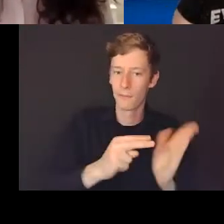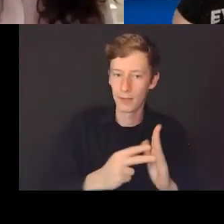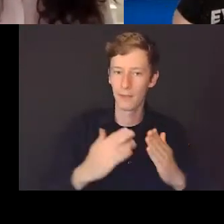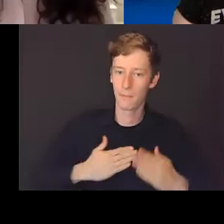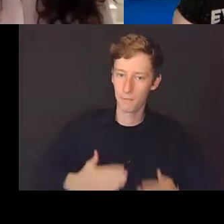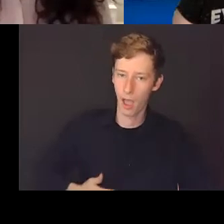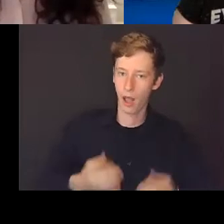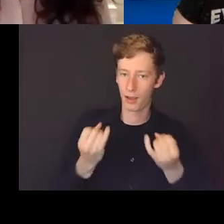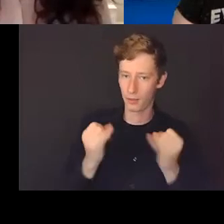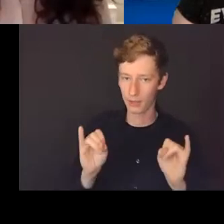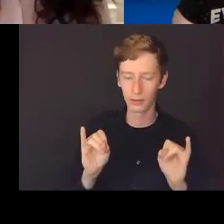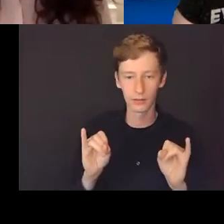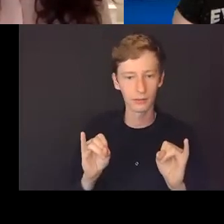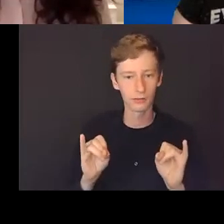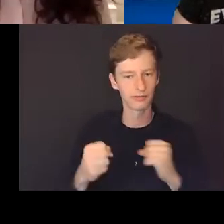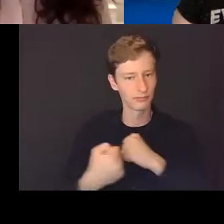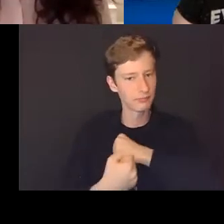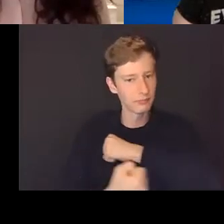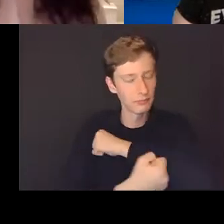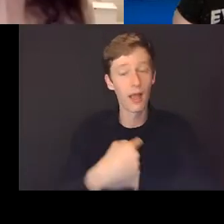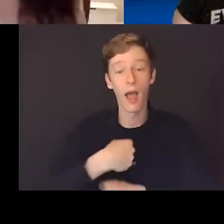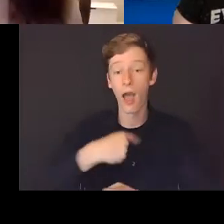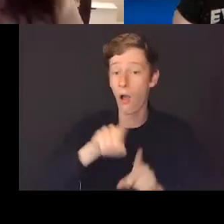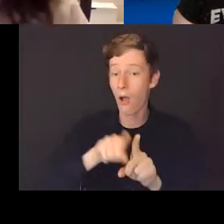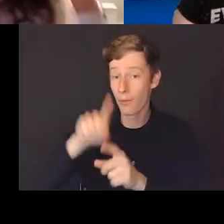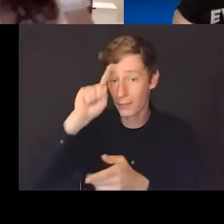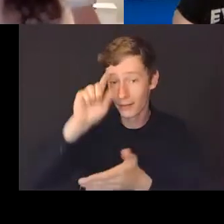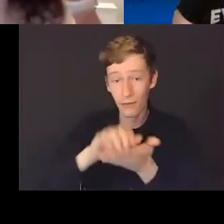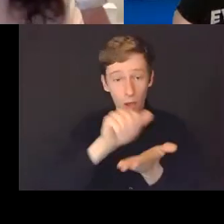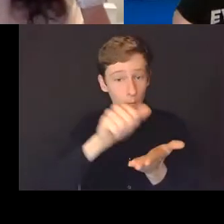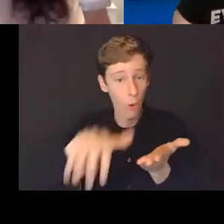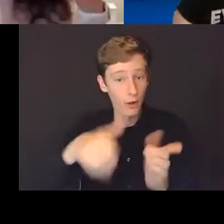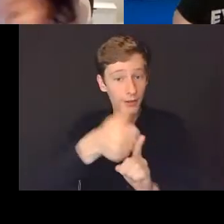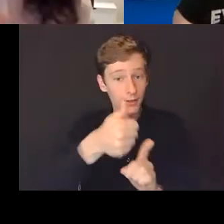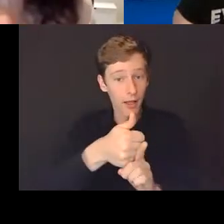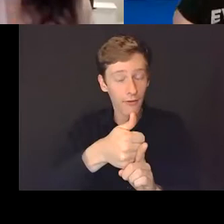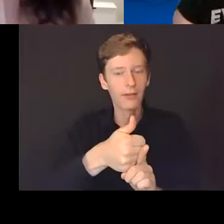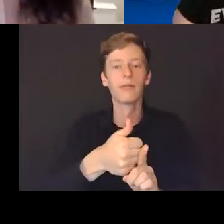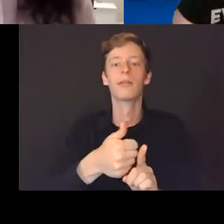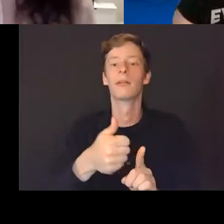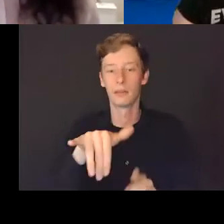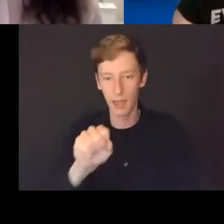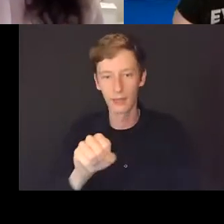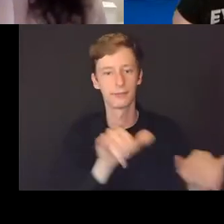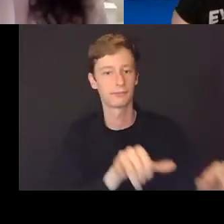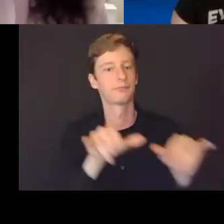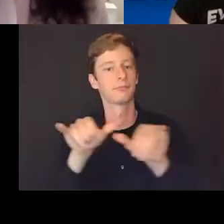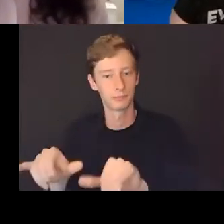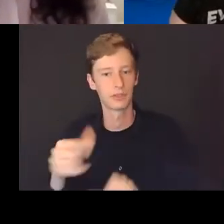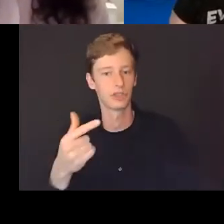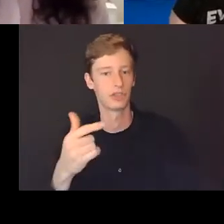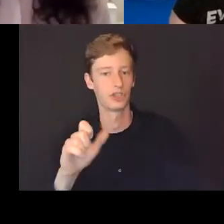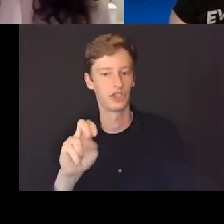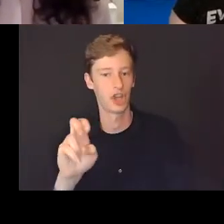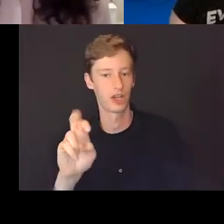I definitely agree that abortion is gender affirming. All of these things come down to the ability